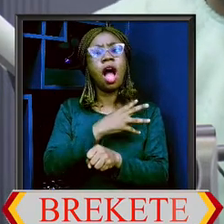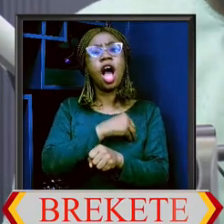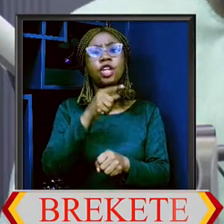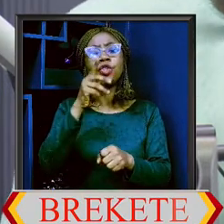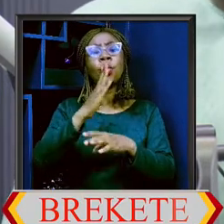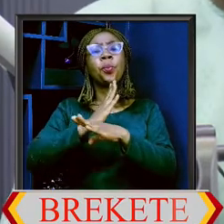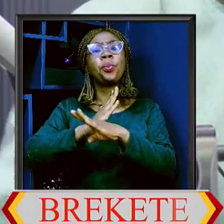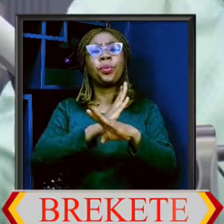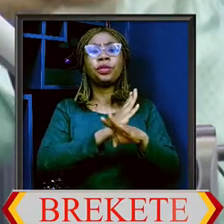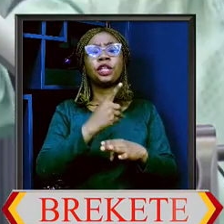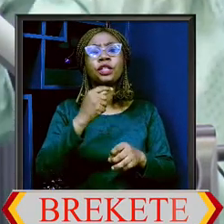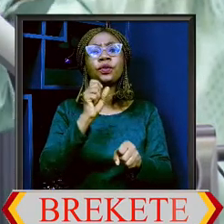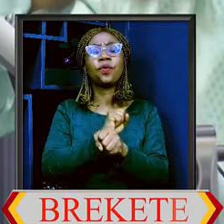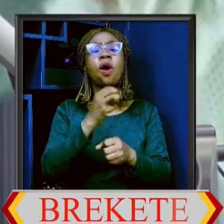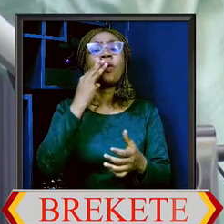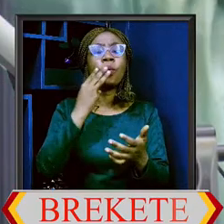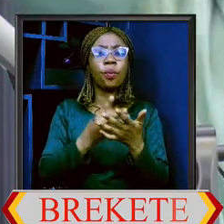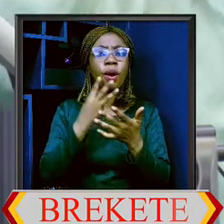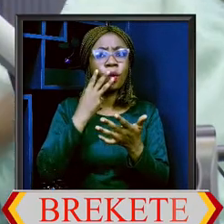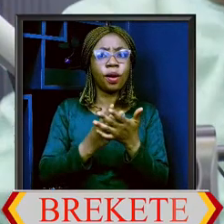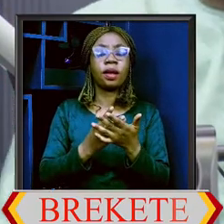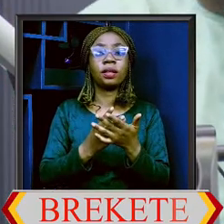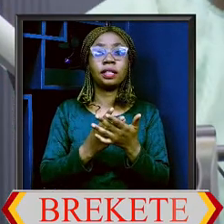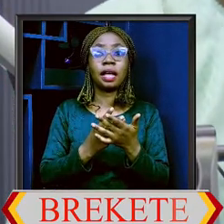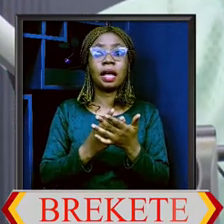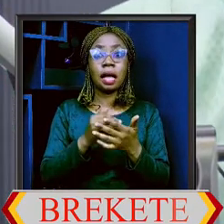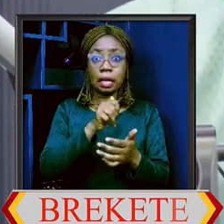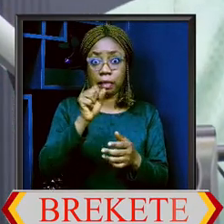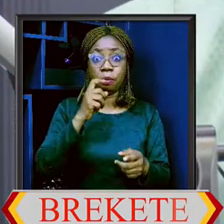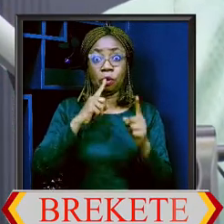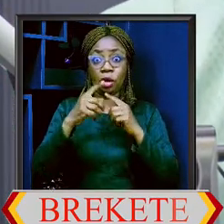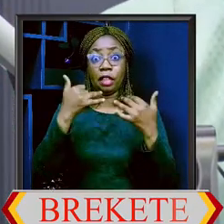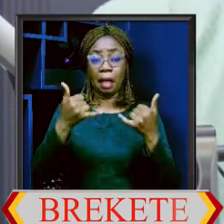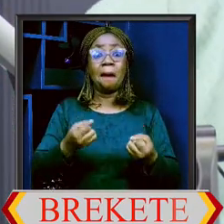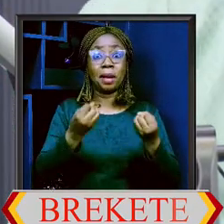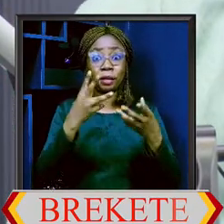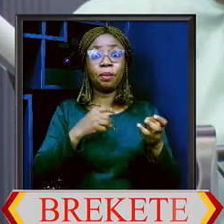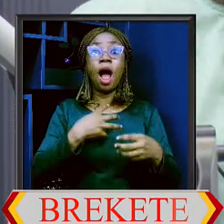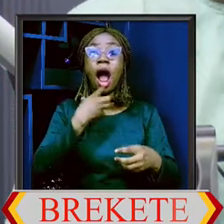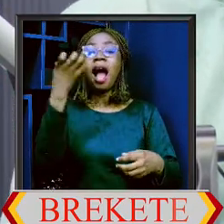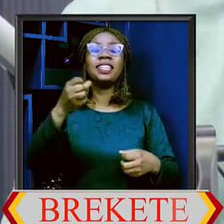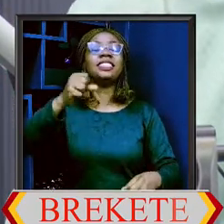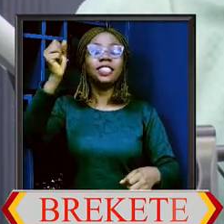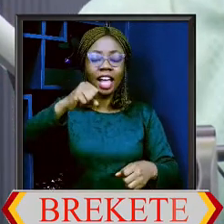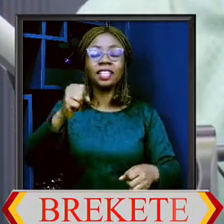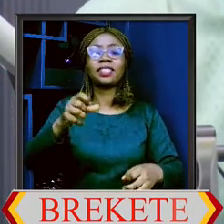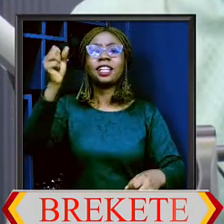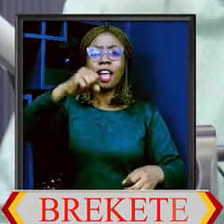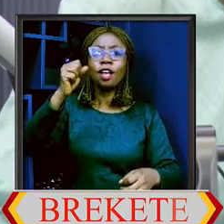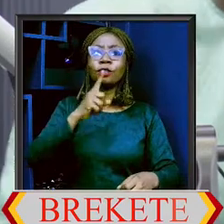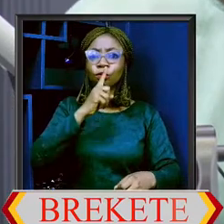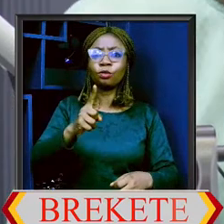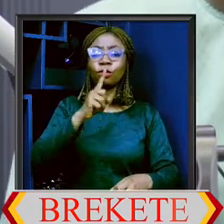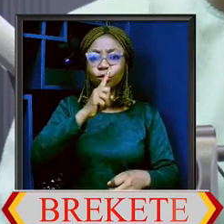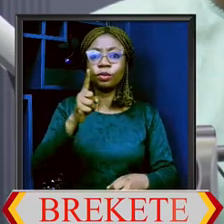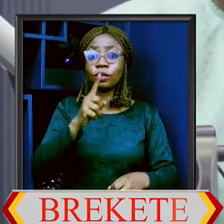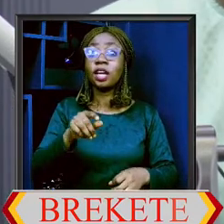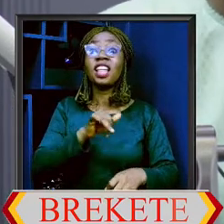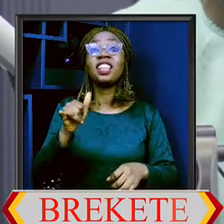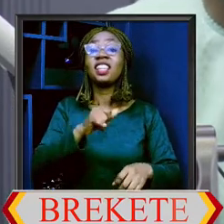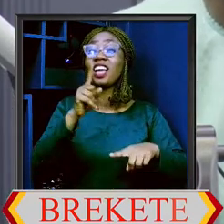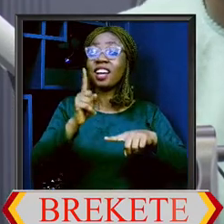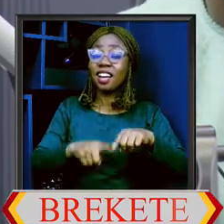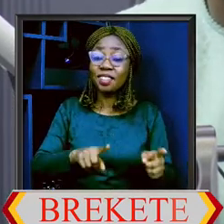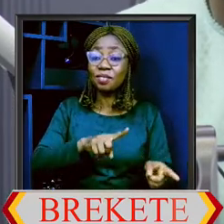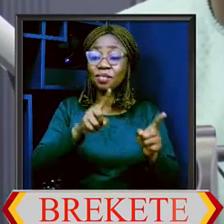well as I they talk now many people they shout yes ordinary yes they can't they can't go to any place to